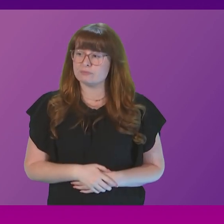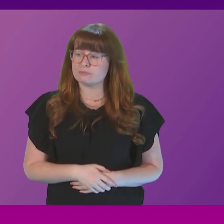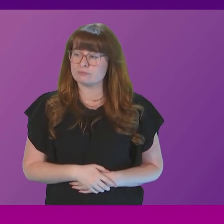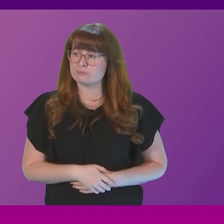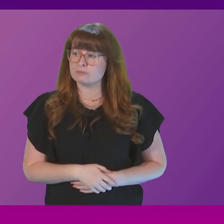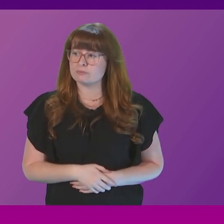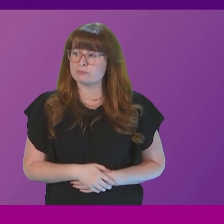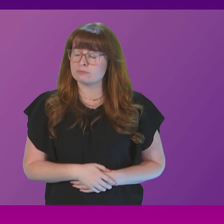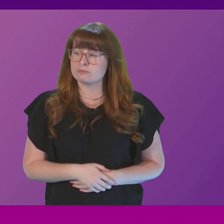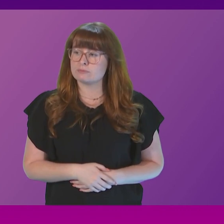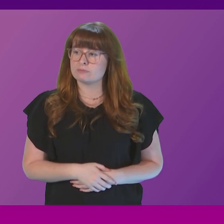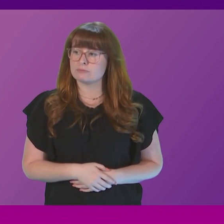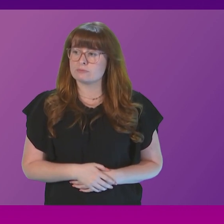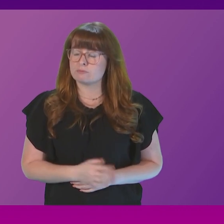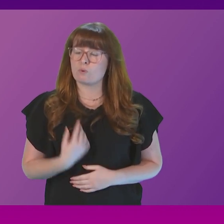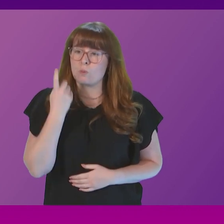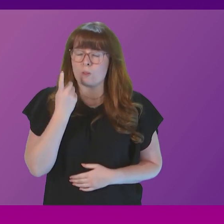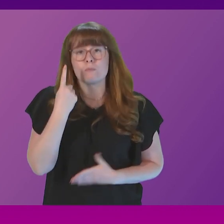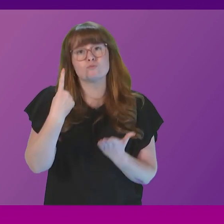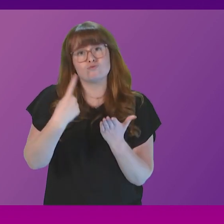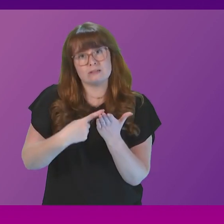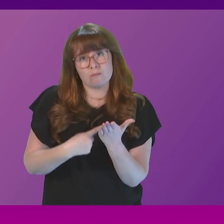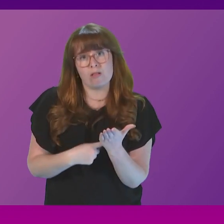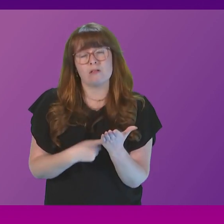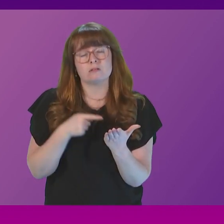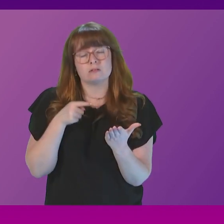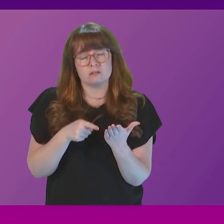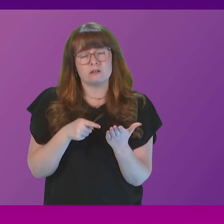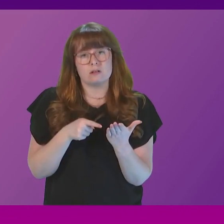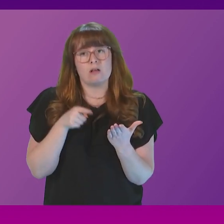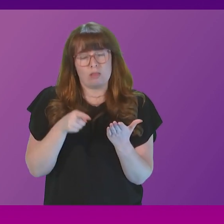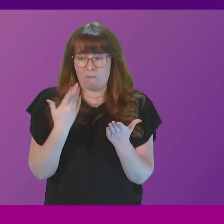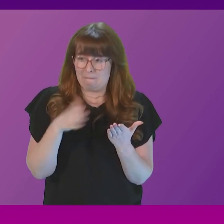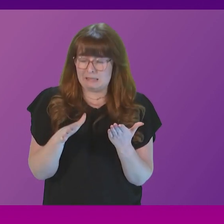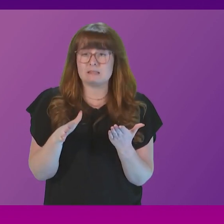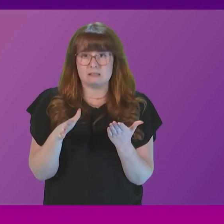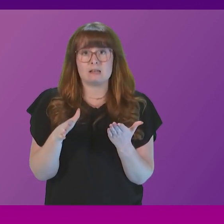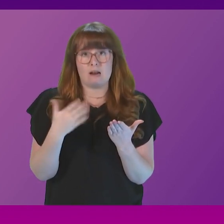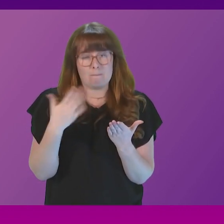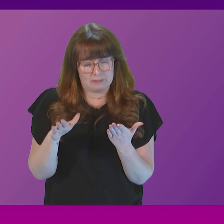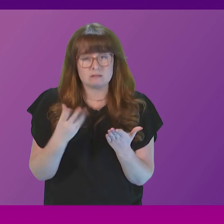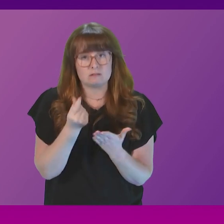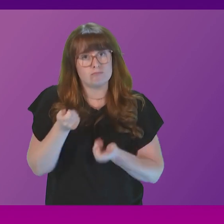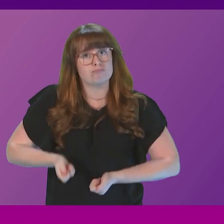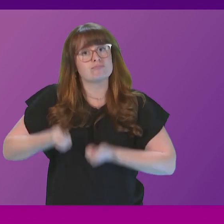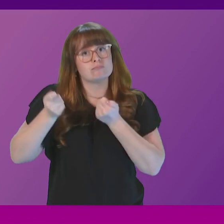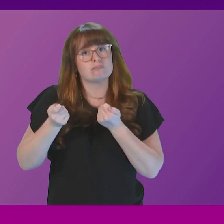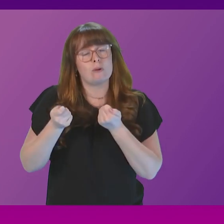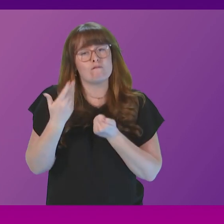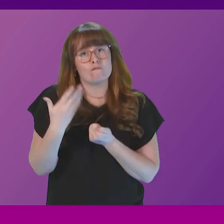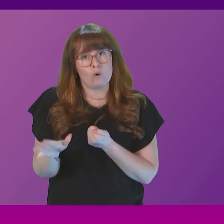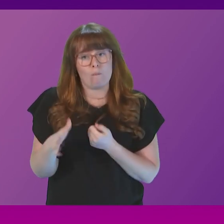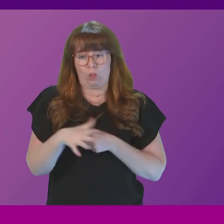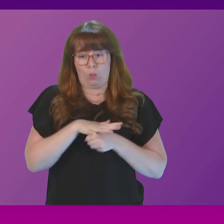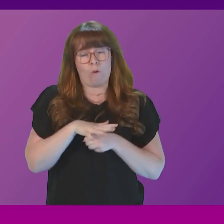of the principles, they're ones that absolutely have been brought to the table by